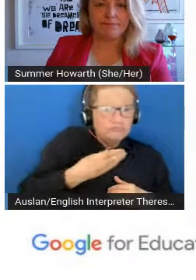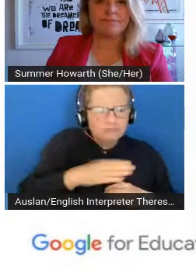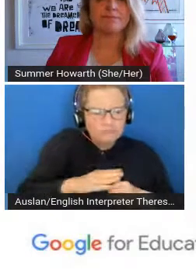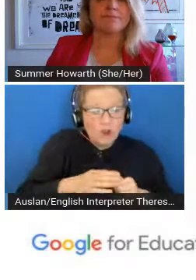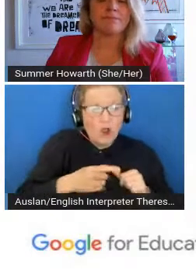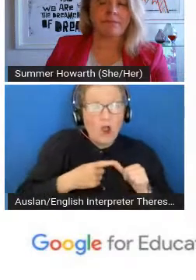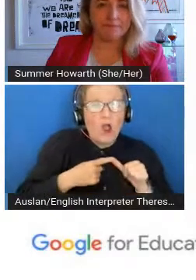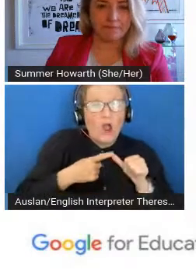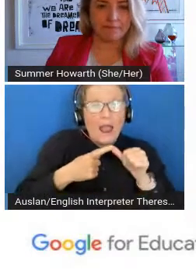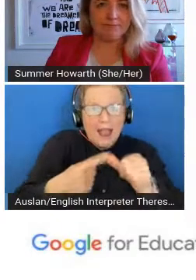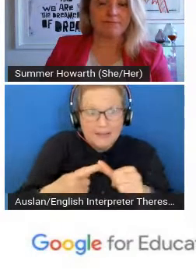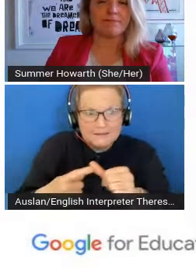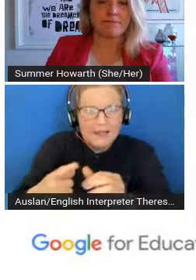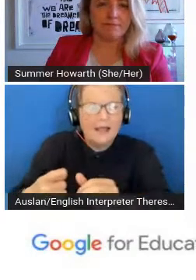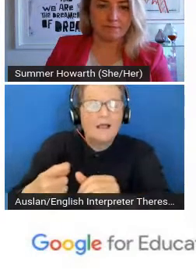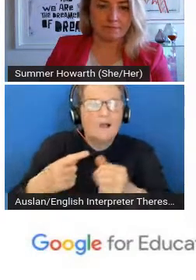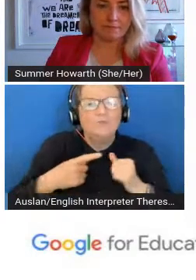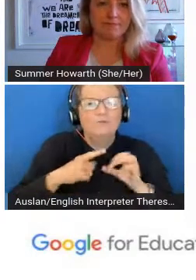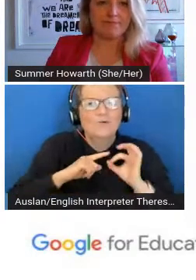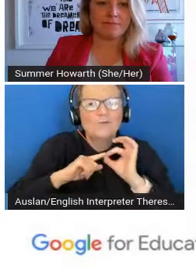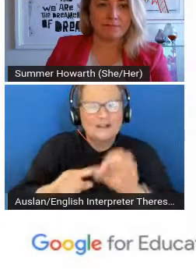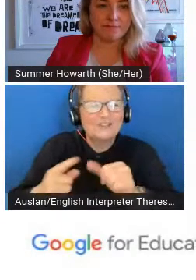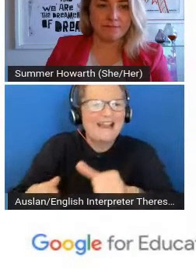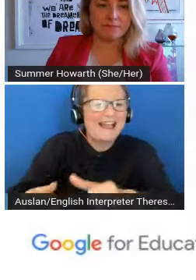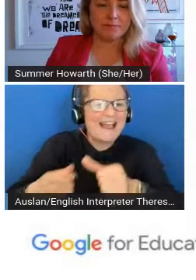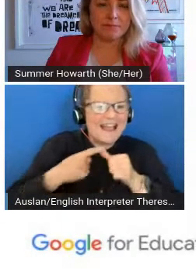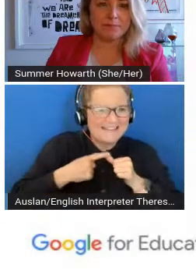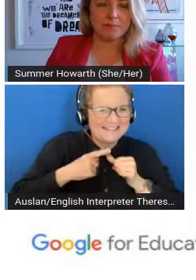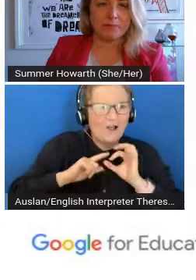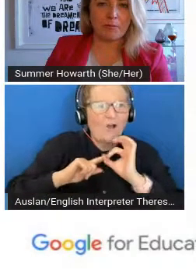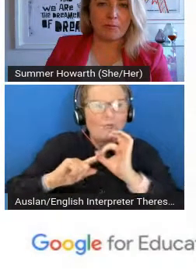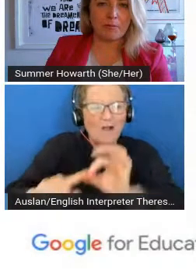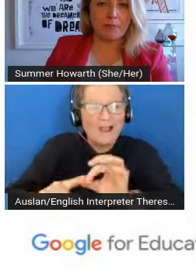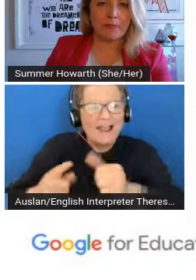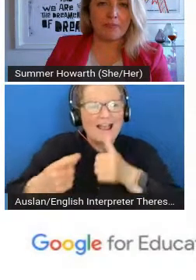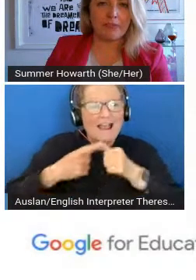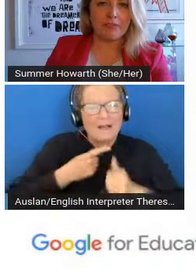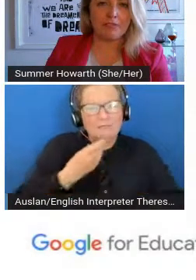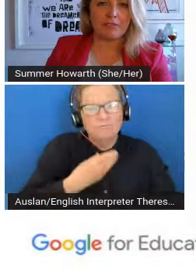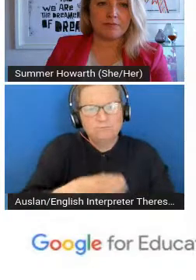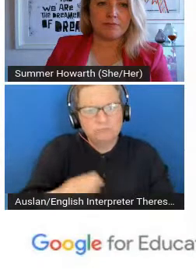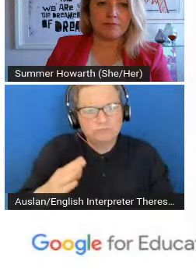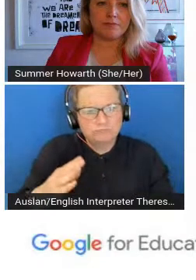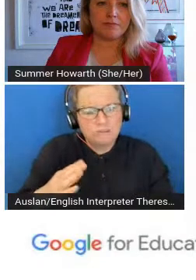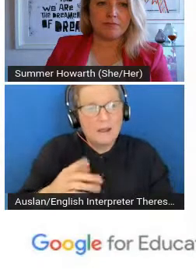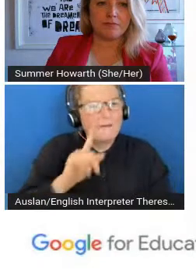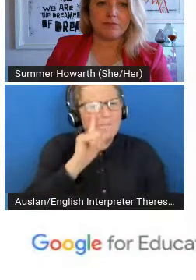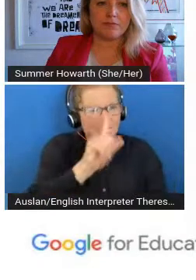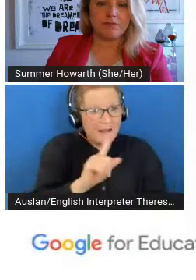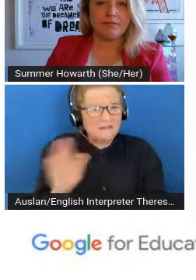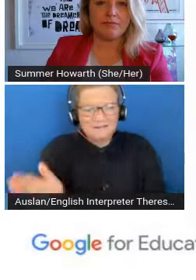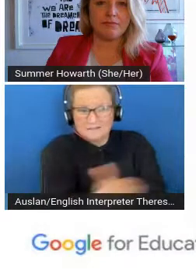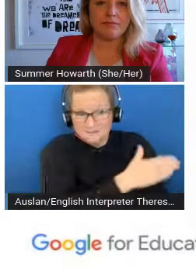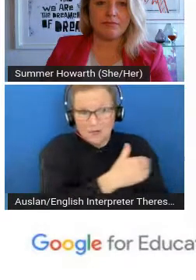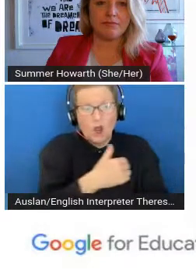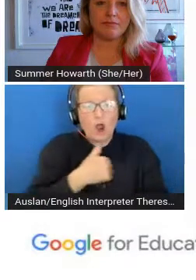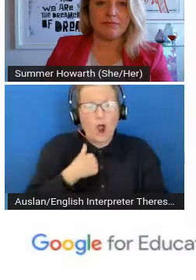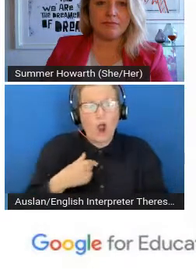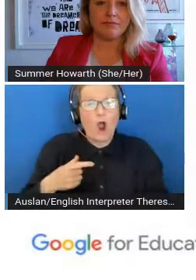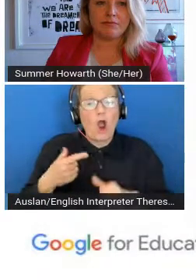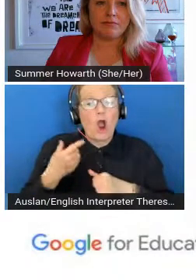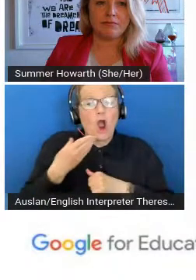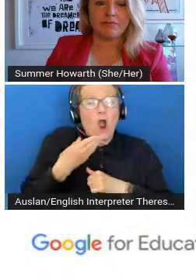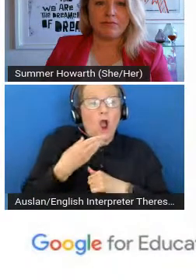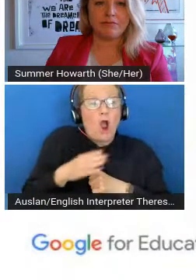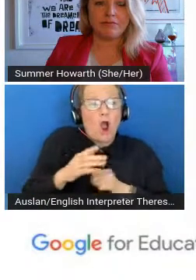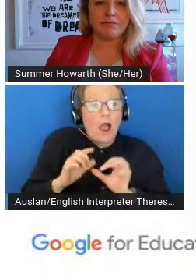Summer answers, I ask a question, Summer answers. But rather it becomes much more like I ask a question, Summer may answer, but then that